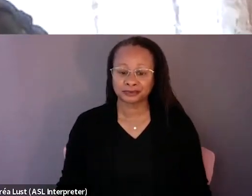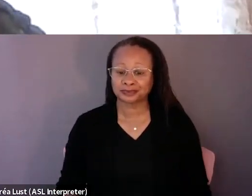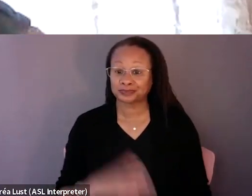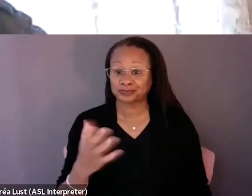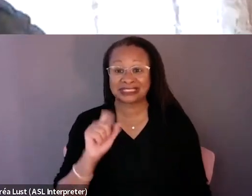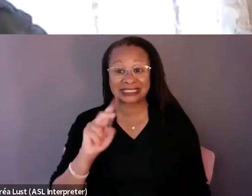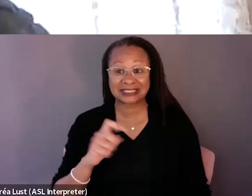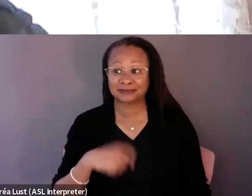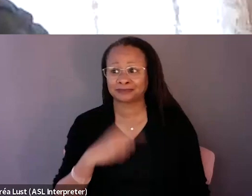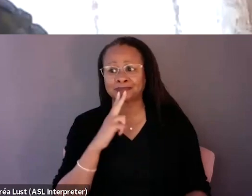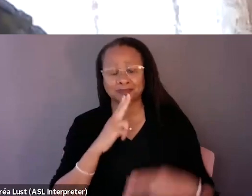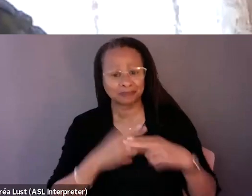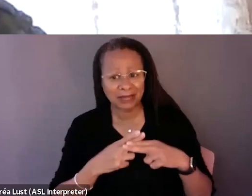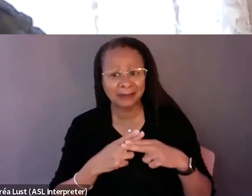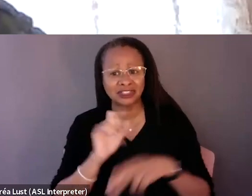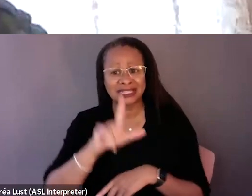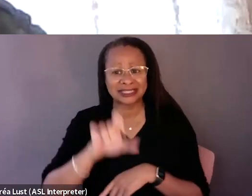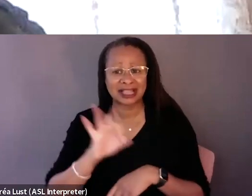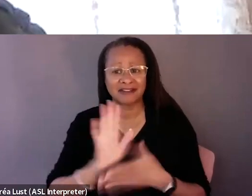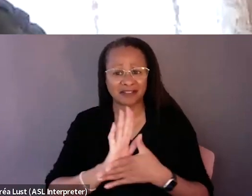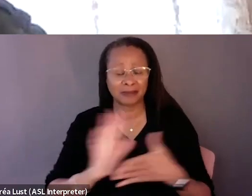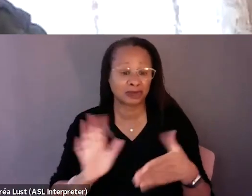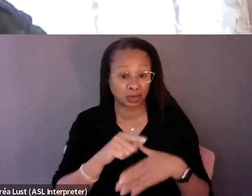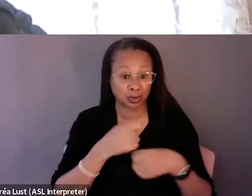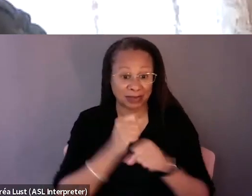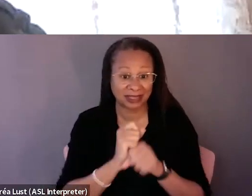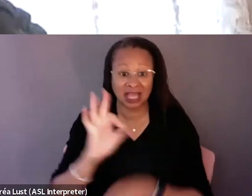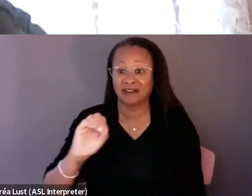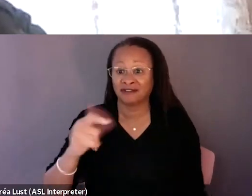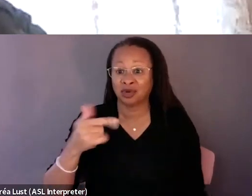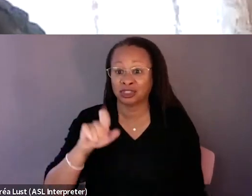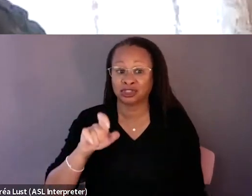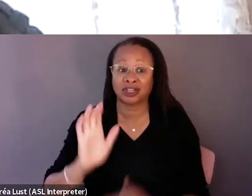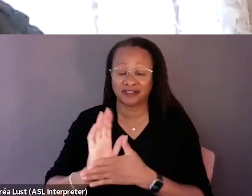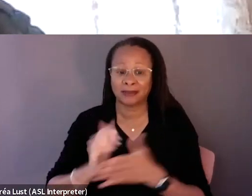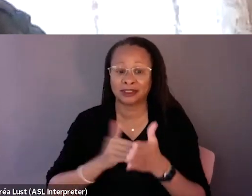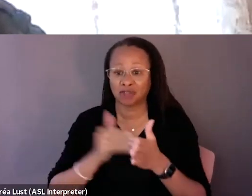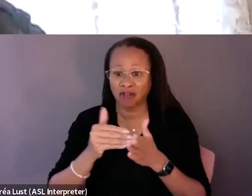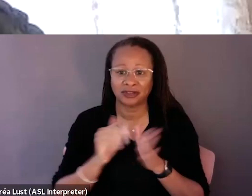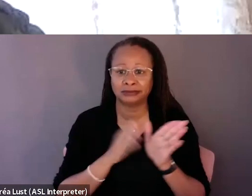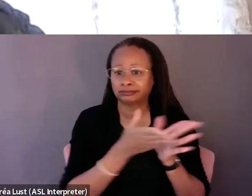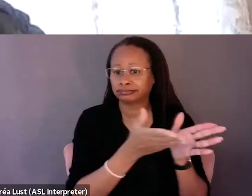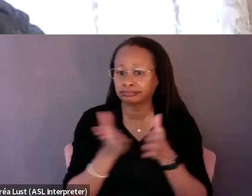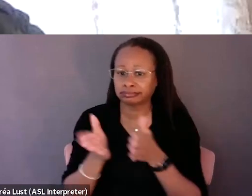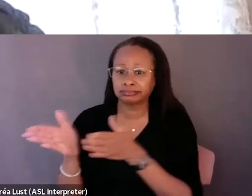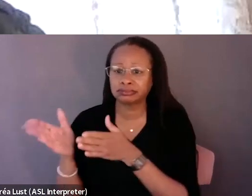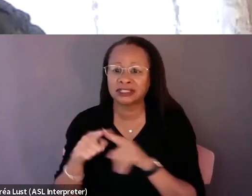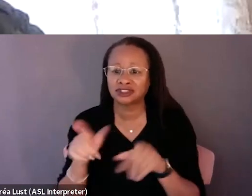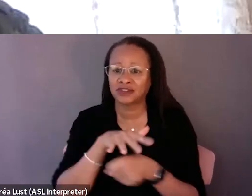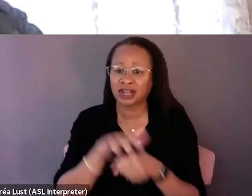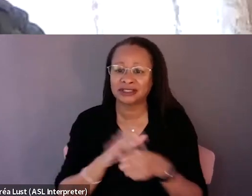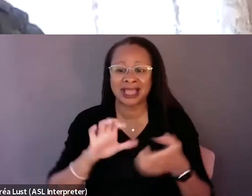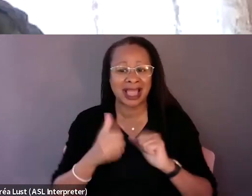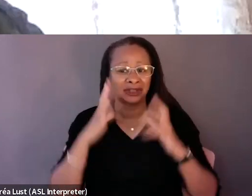that of film that you eventually made. The footage filmed specifically for this is often drifting through areas. How did you decide